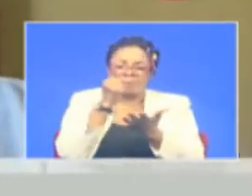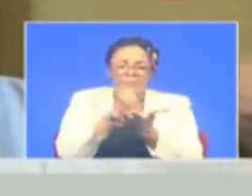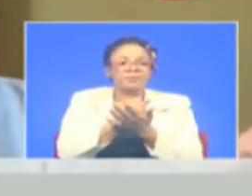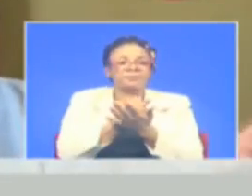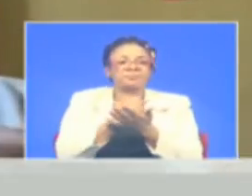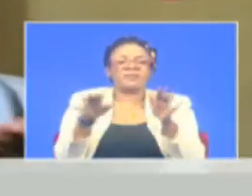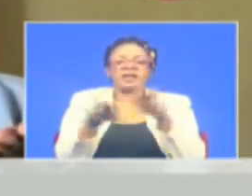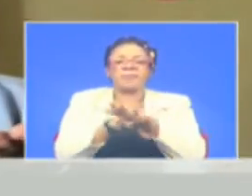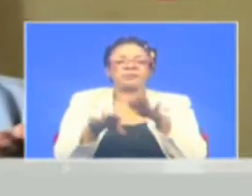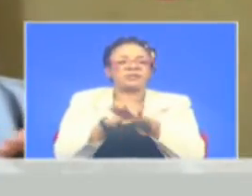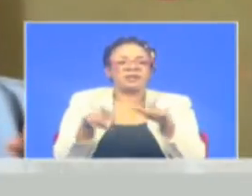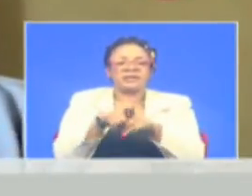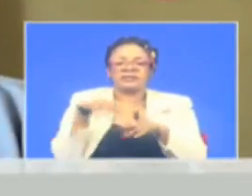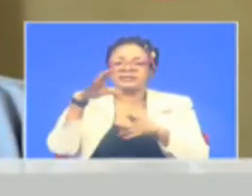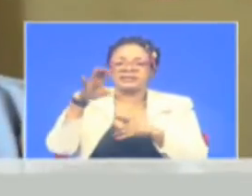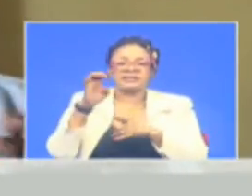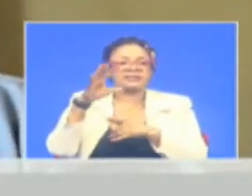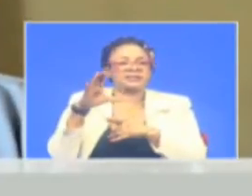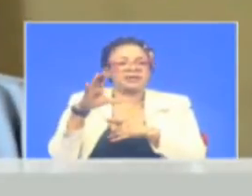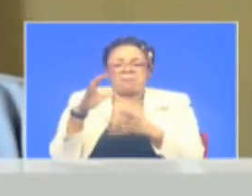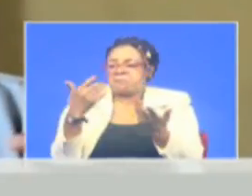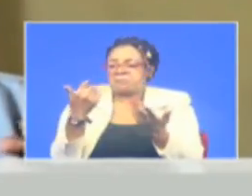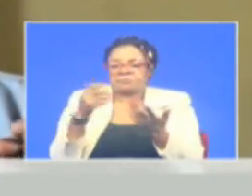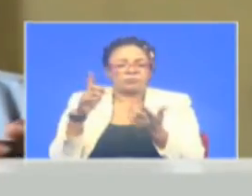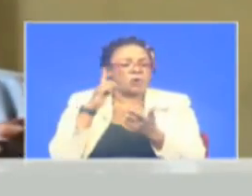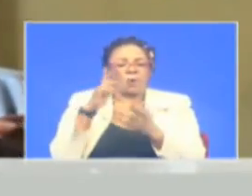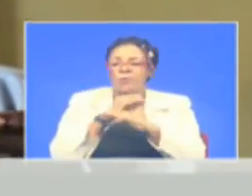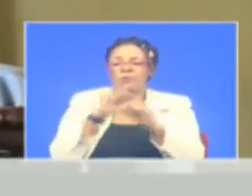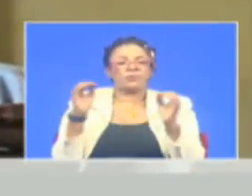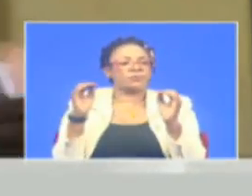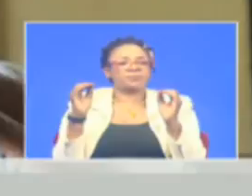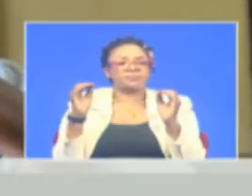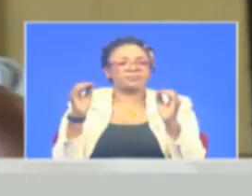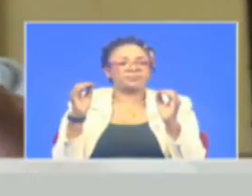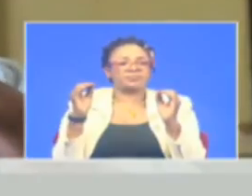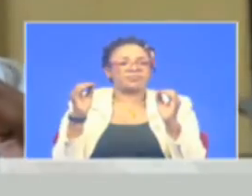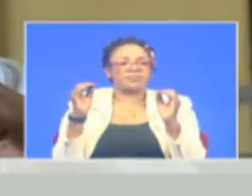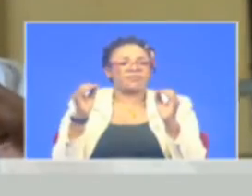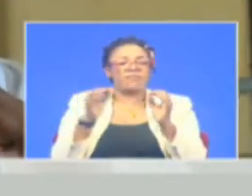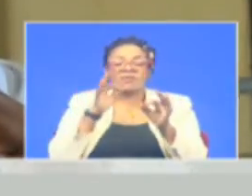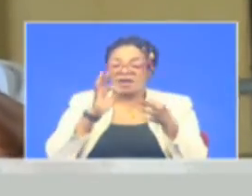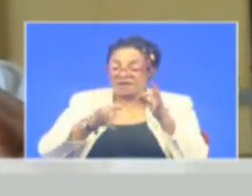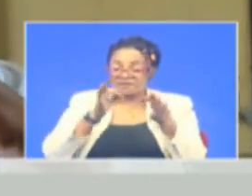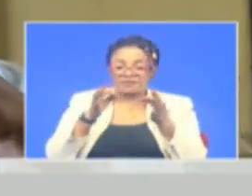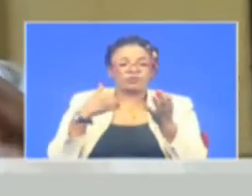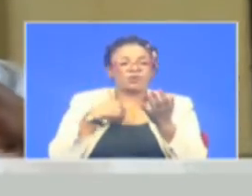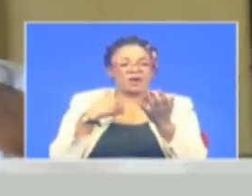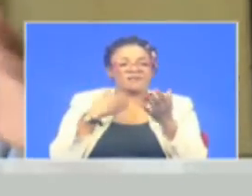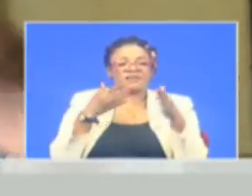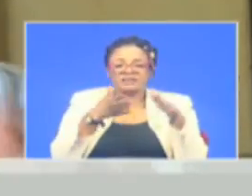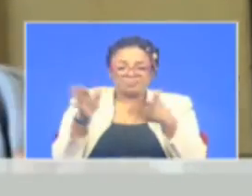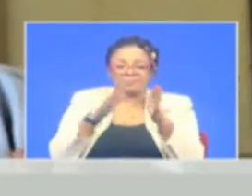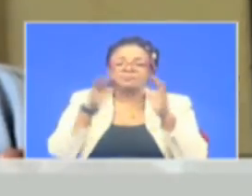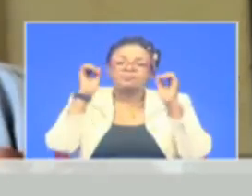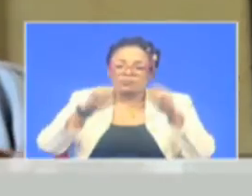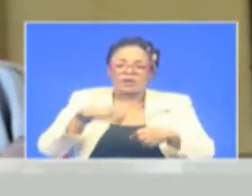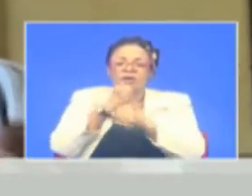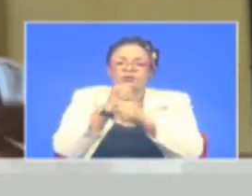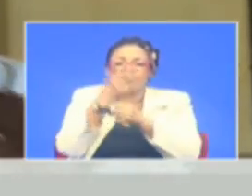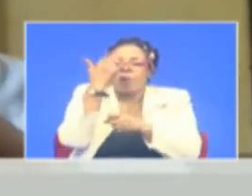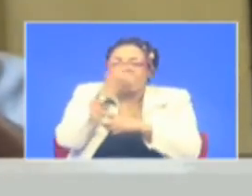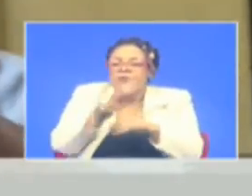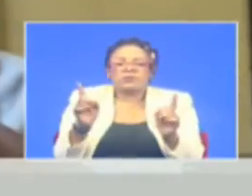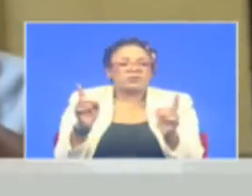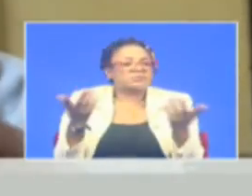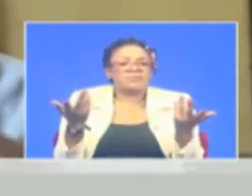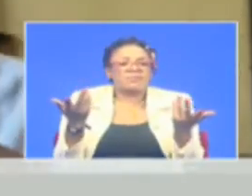no law that told me not to do it or to do it. If you have a skill and you can do it, why not?